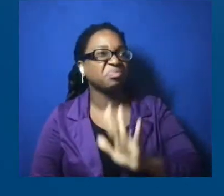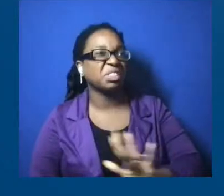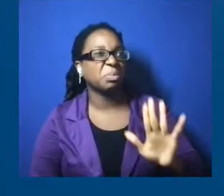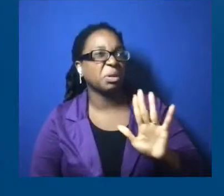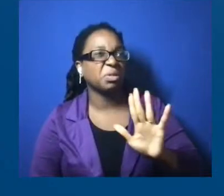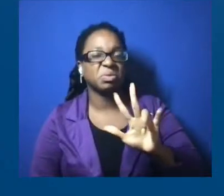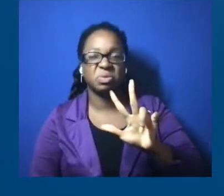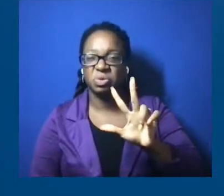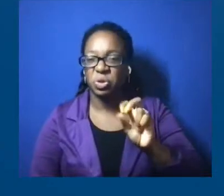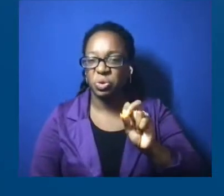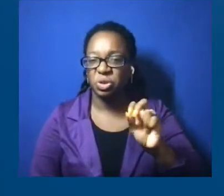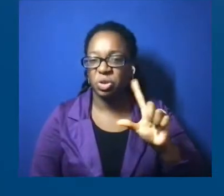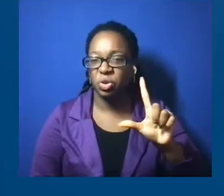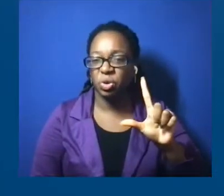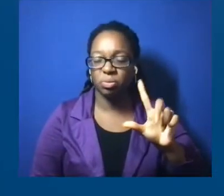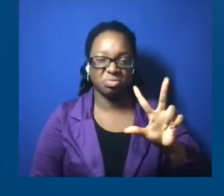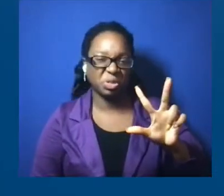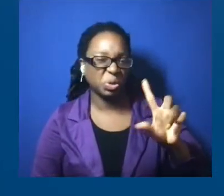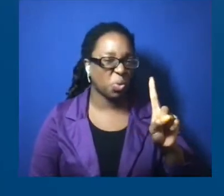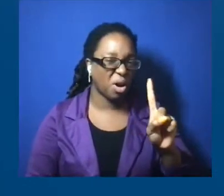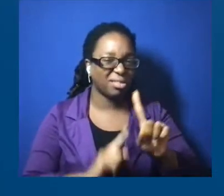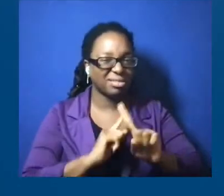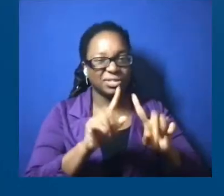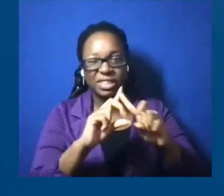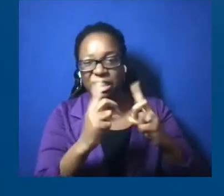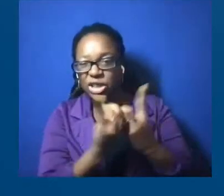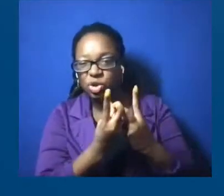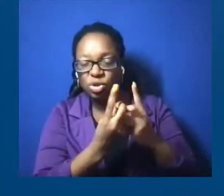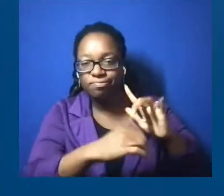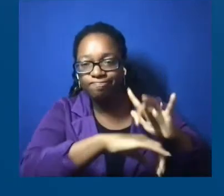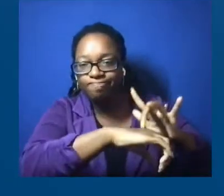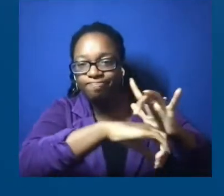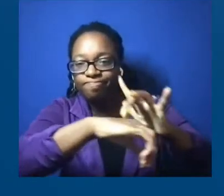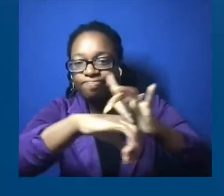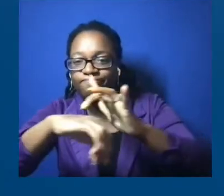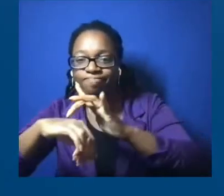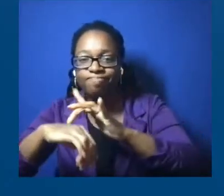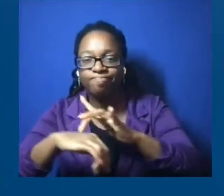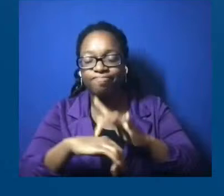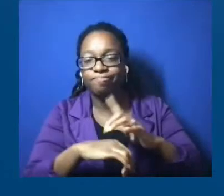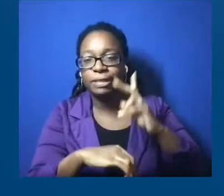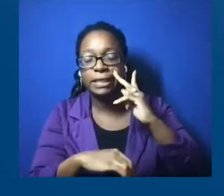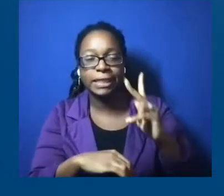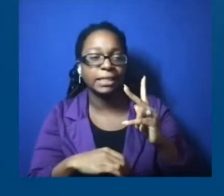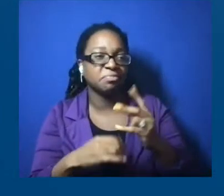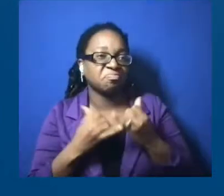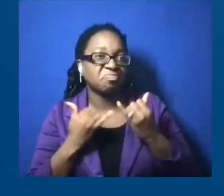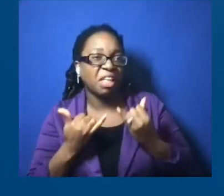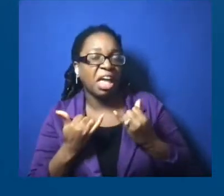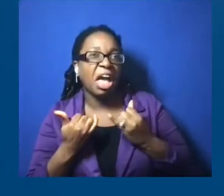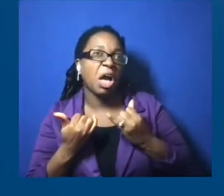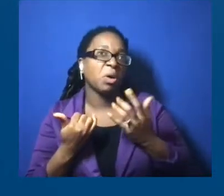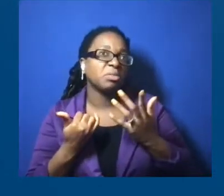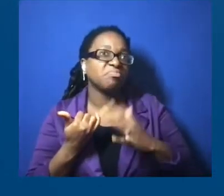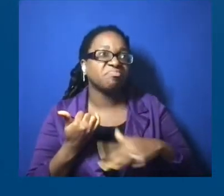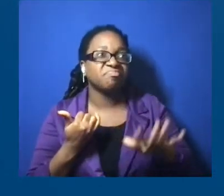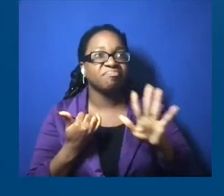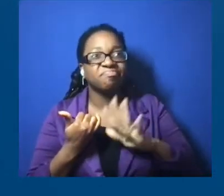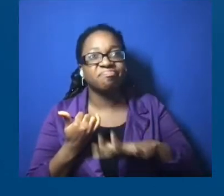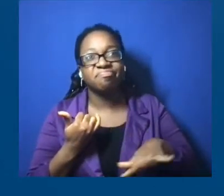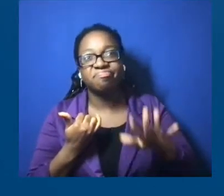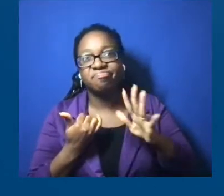31 districts or 31 places, going to a bunch between now and